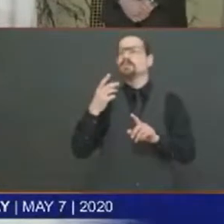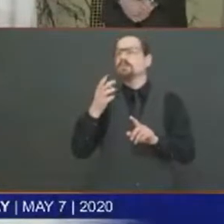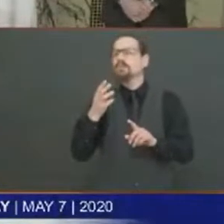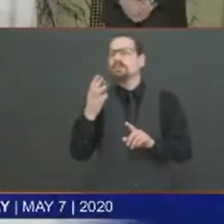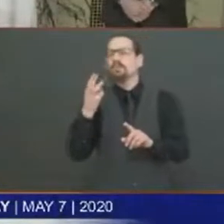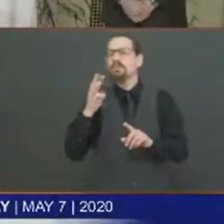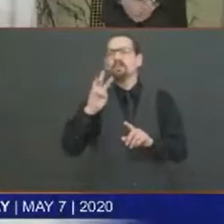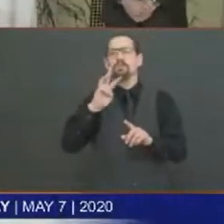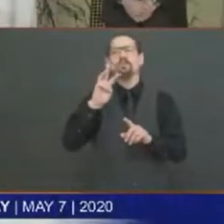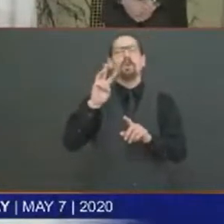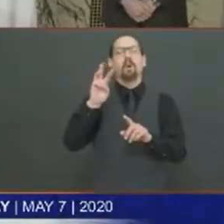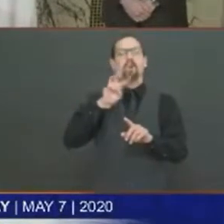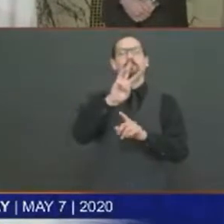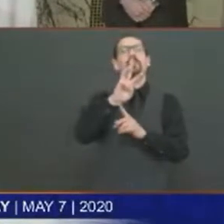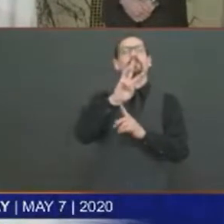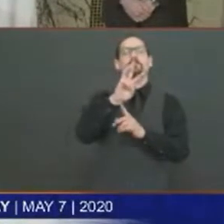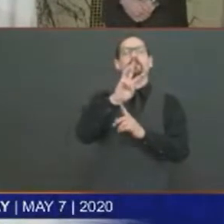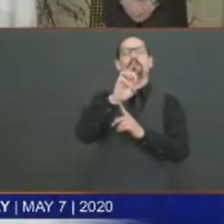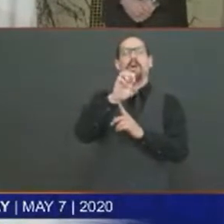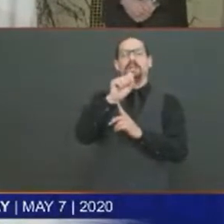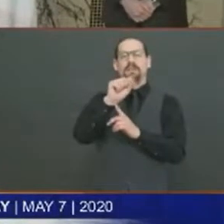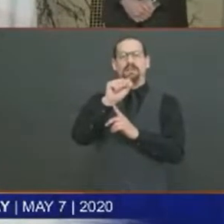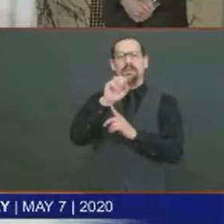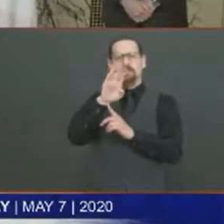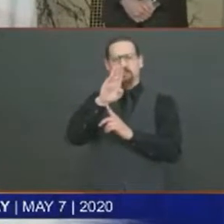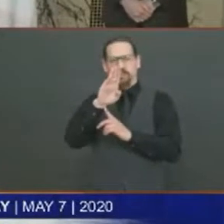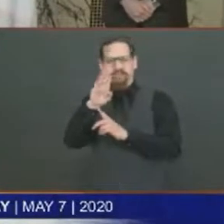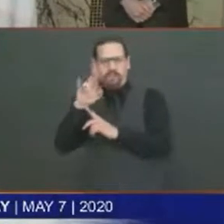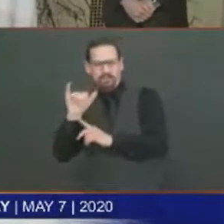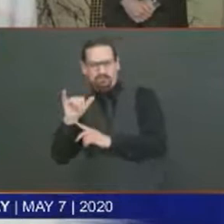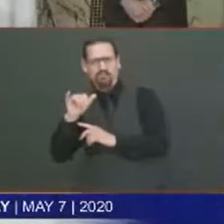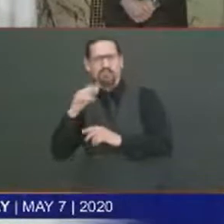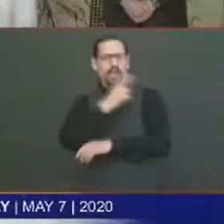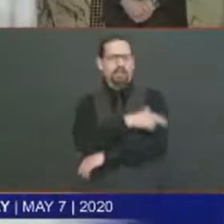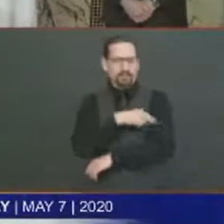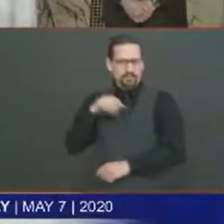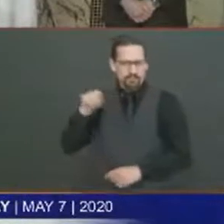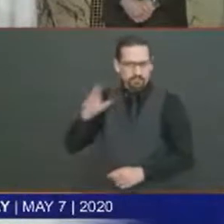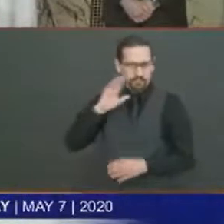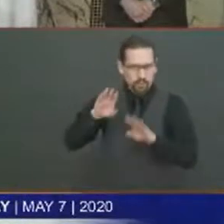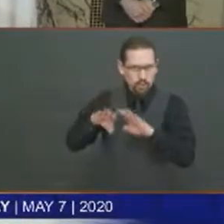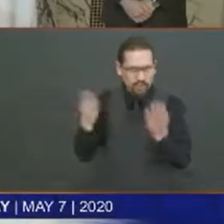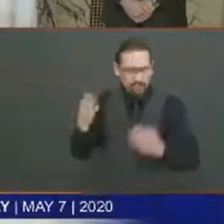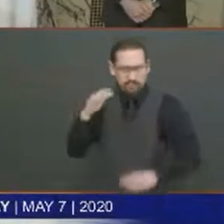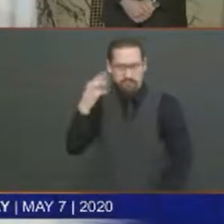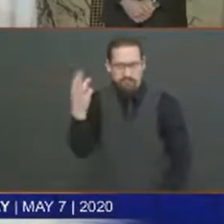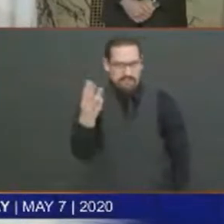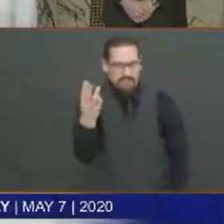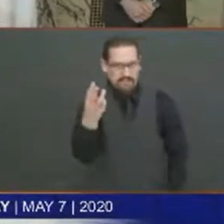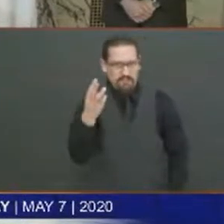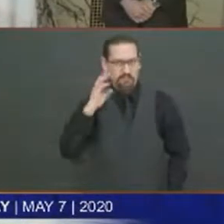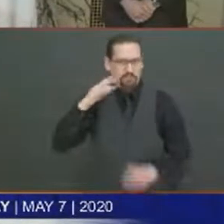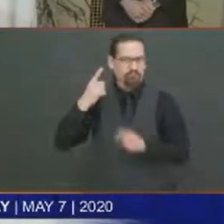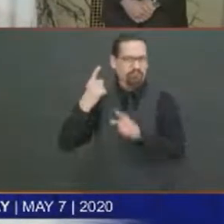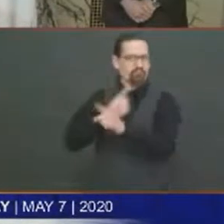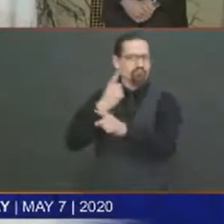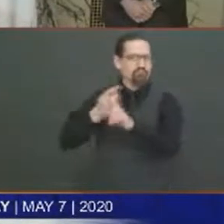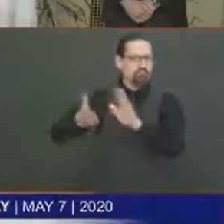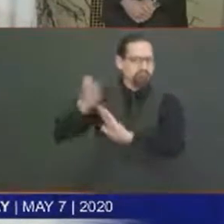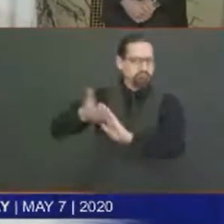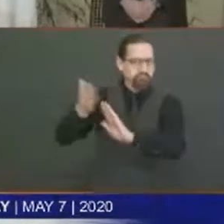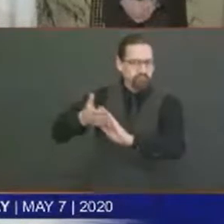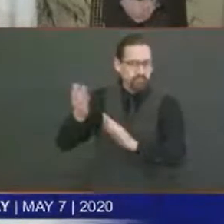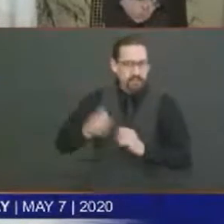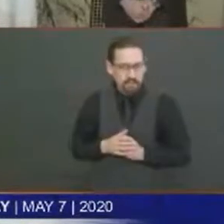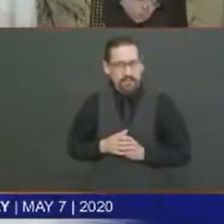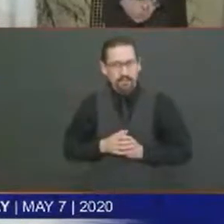their own systems to start the scheduling. But it's time. It's time to do this. And I just want you to have the confidence